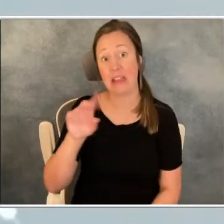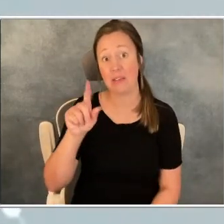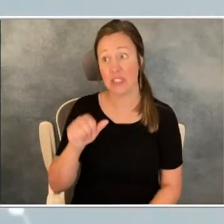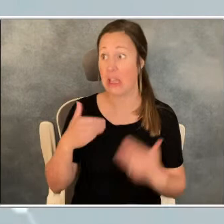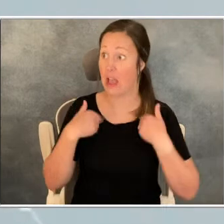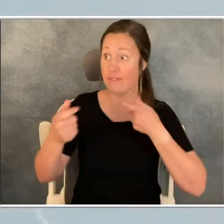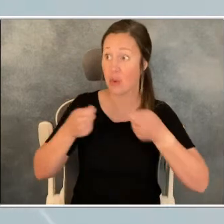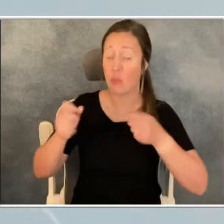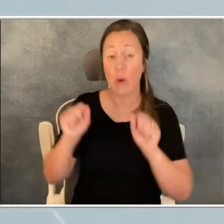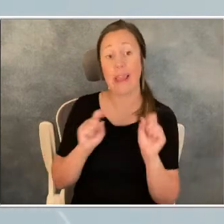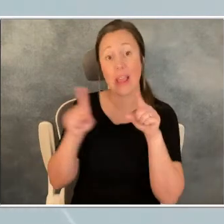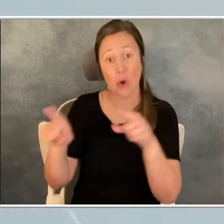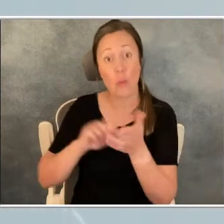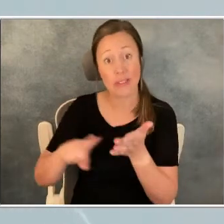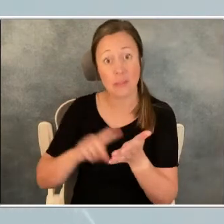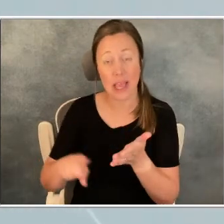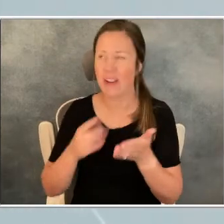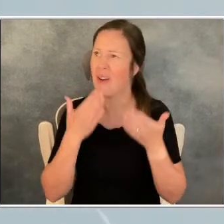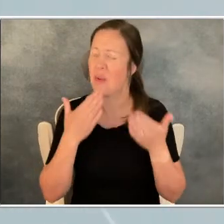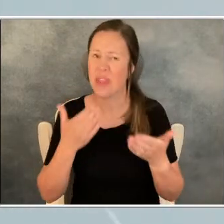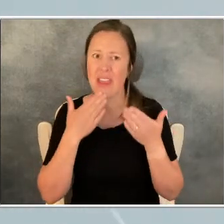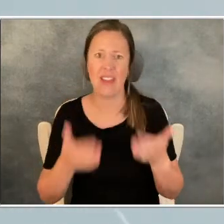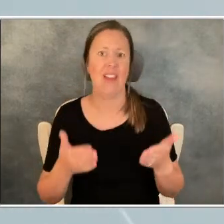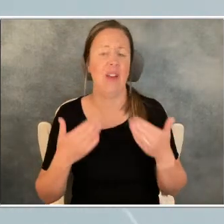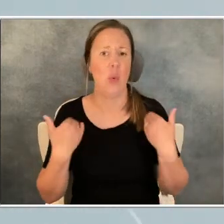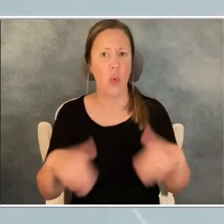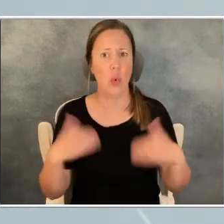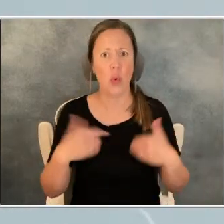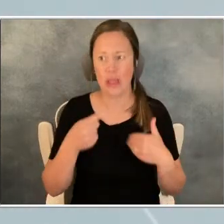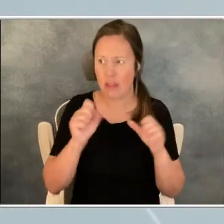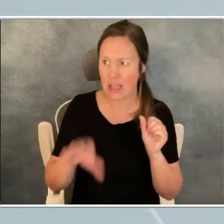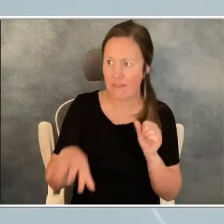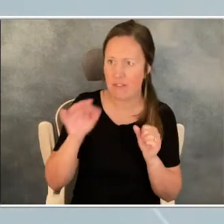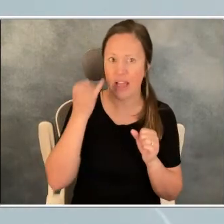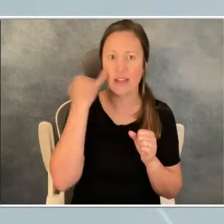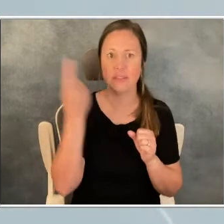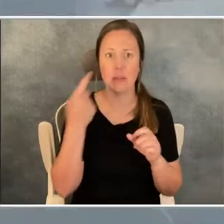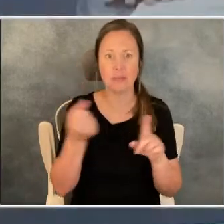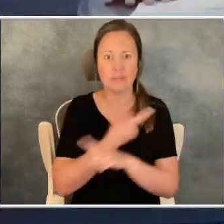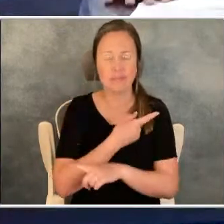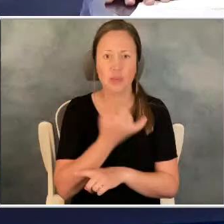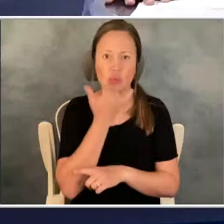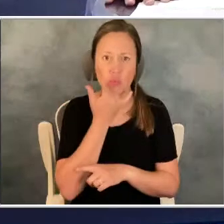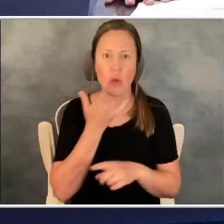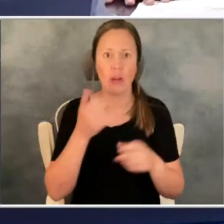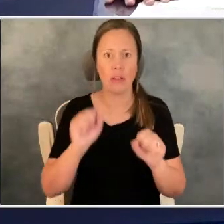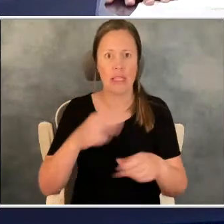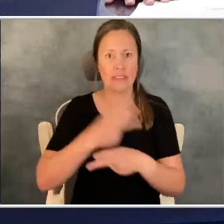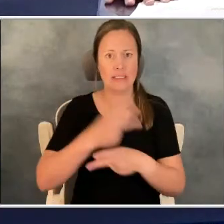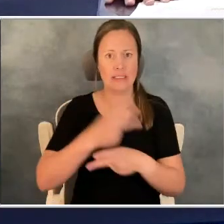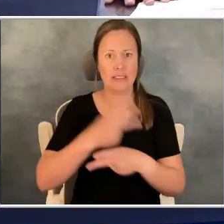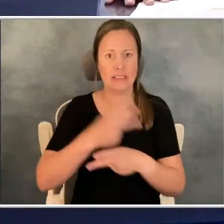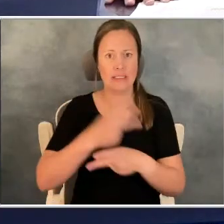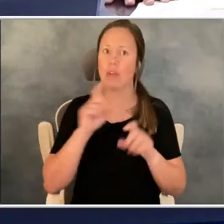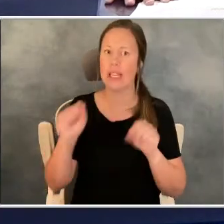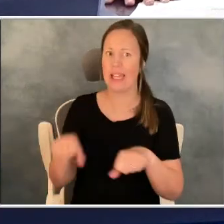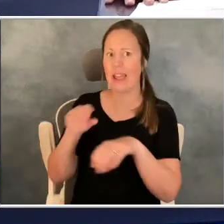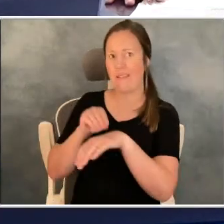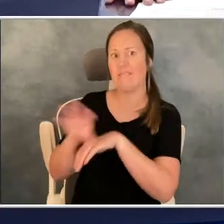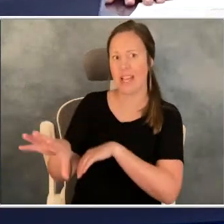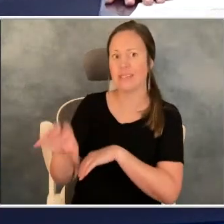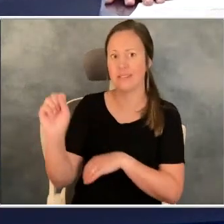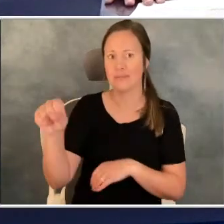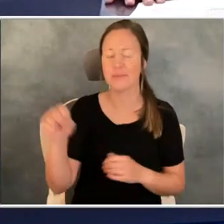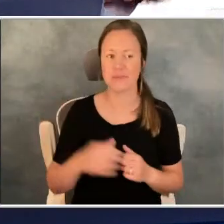makes sure the manufacturing is safe and they can find those irregularities and take care of it. But it can really affect this. And